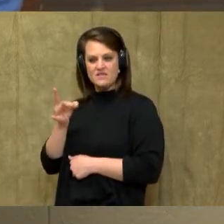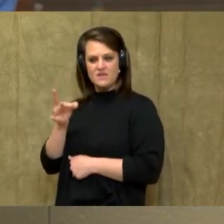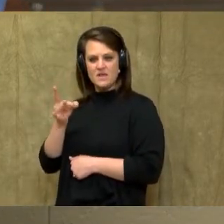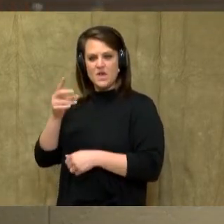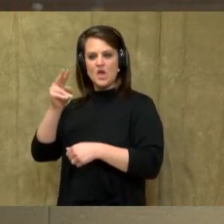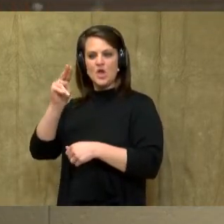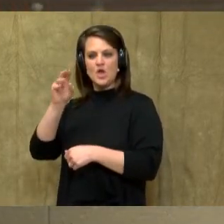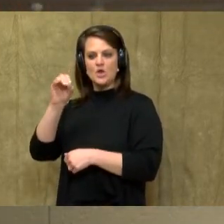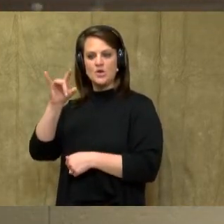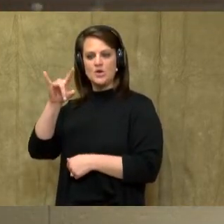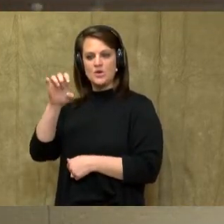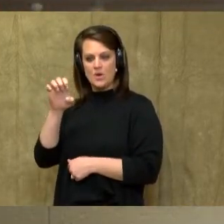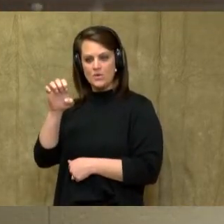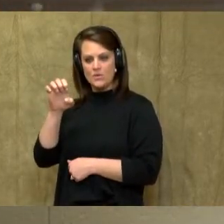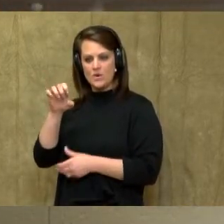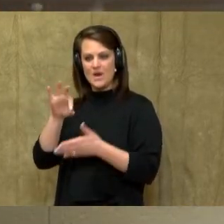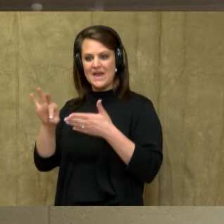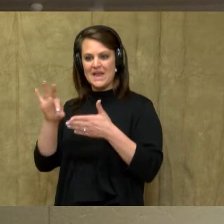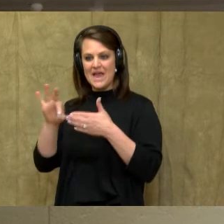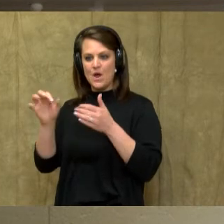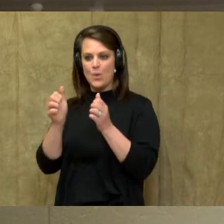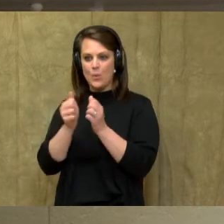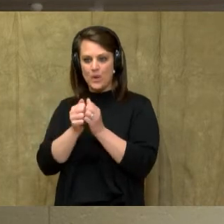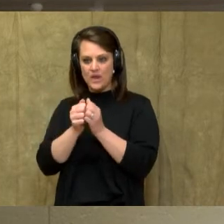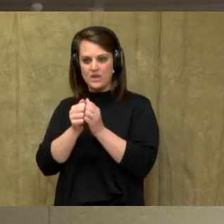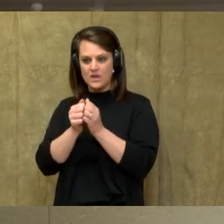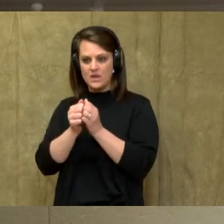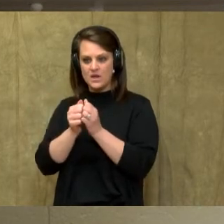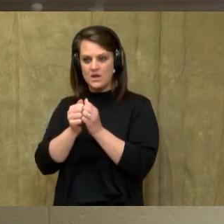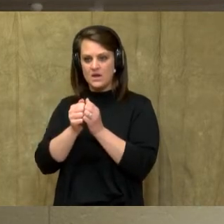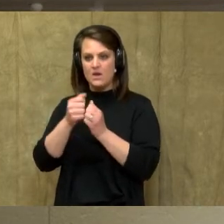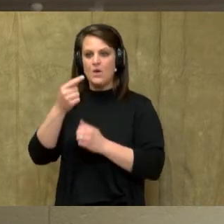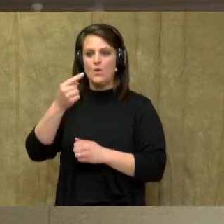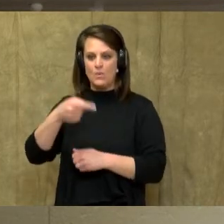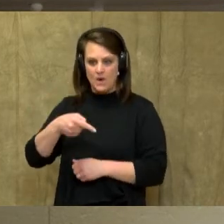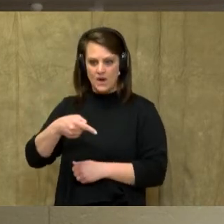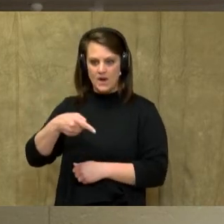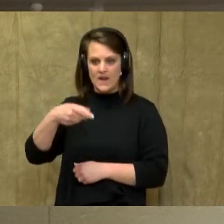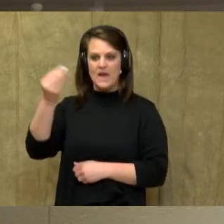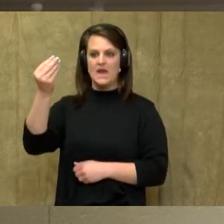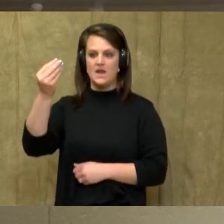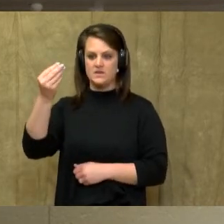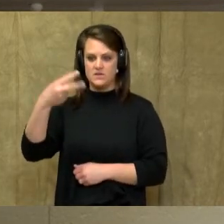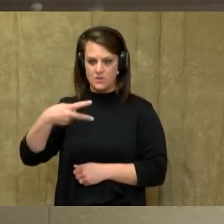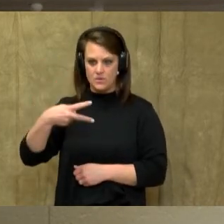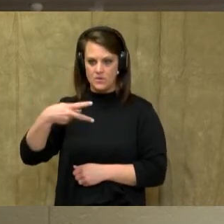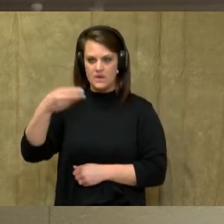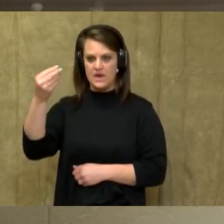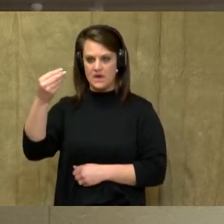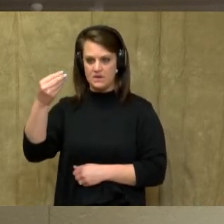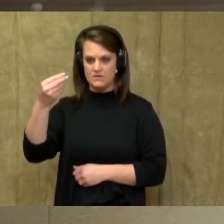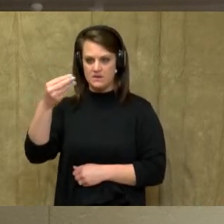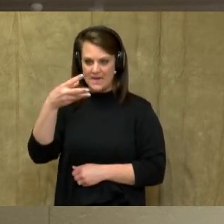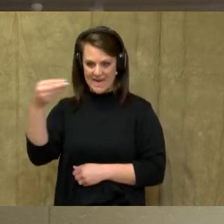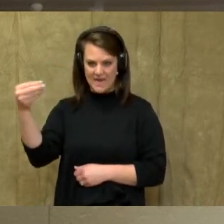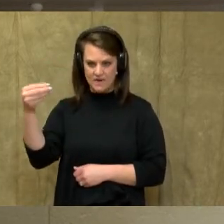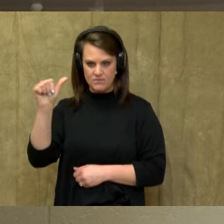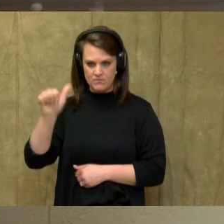counted using the beat number for the downbeat, the first half of the beat, and the word